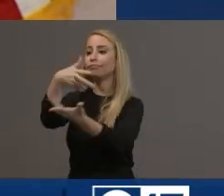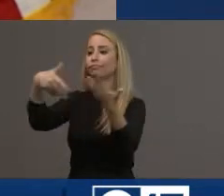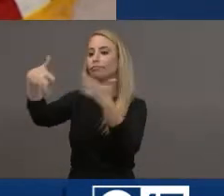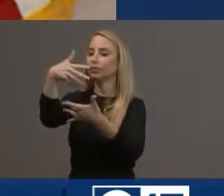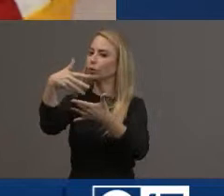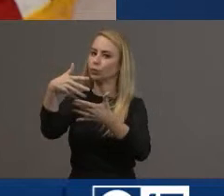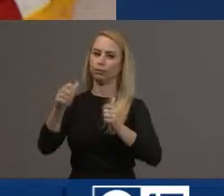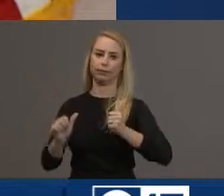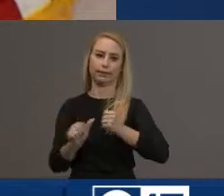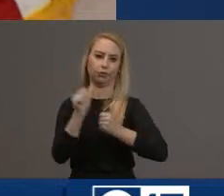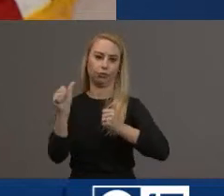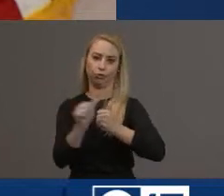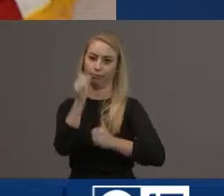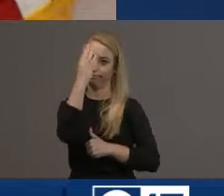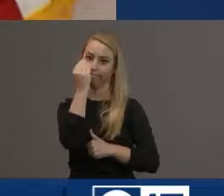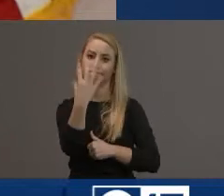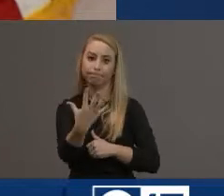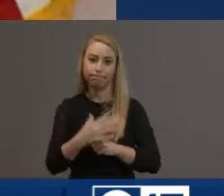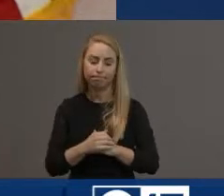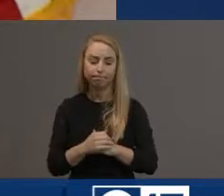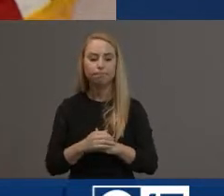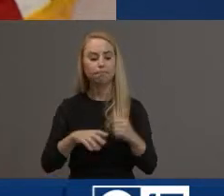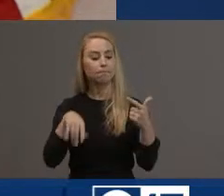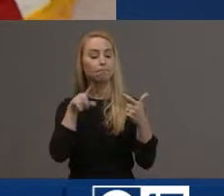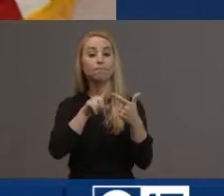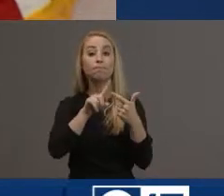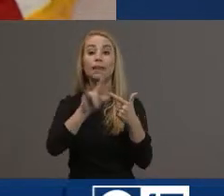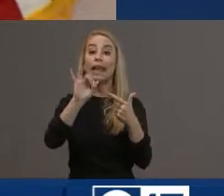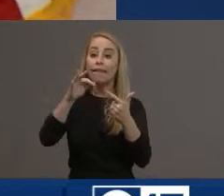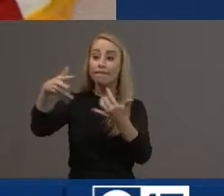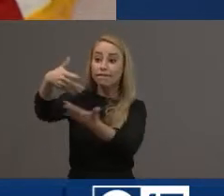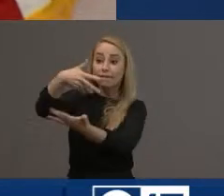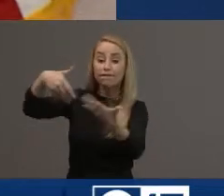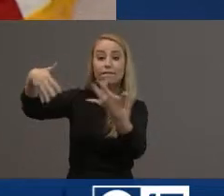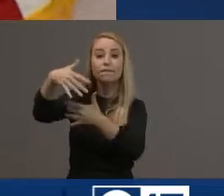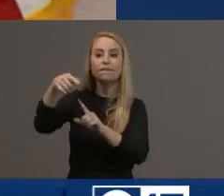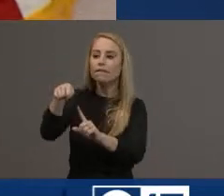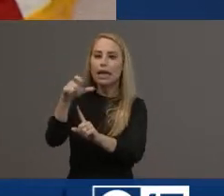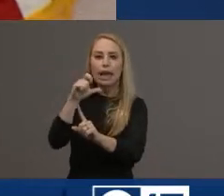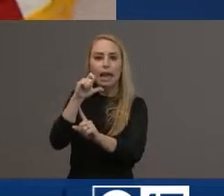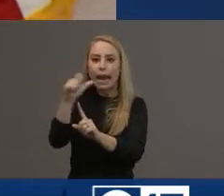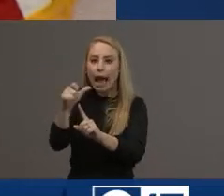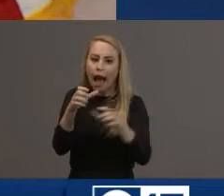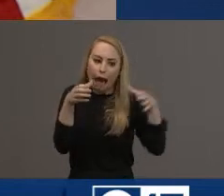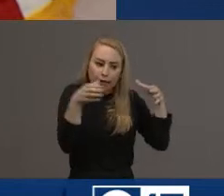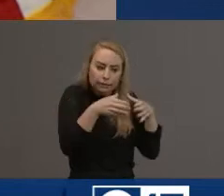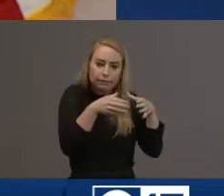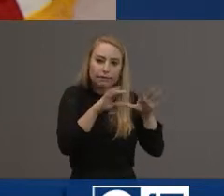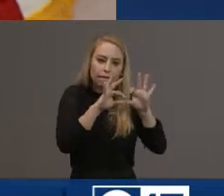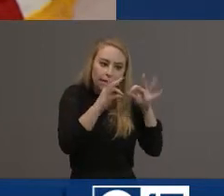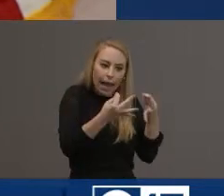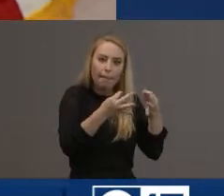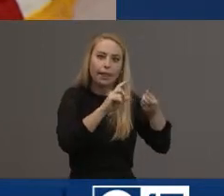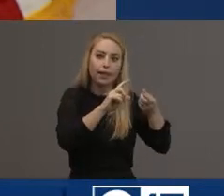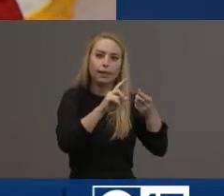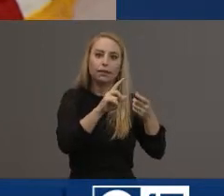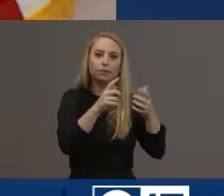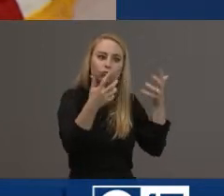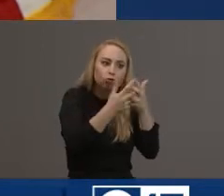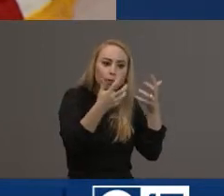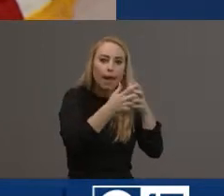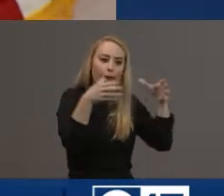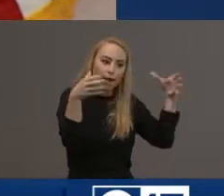risk. Engaging with new people that are outside of your normal cohort or your normal group of